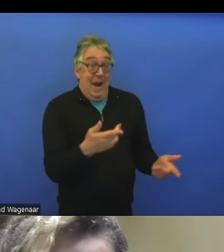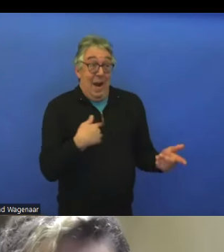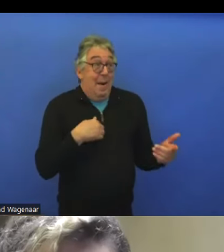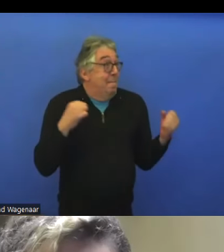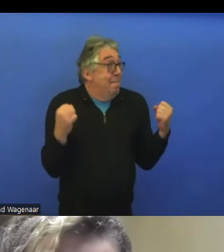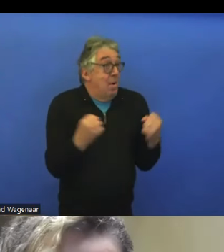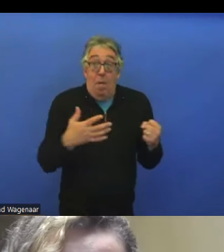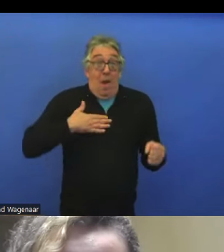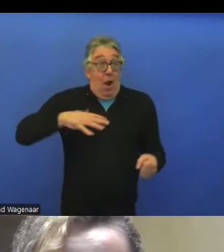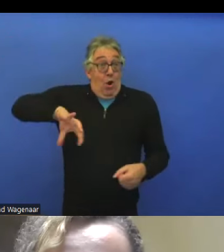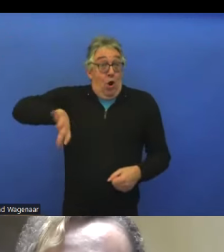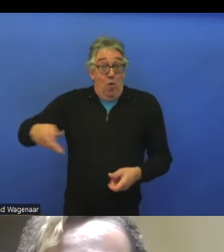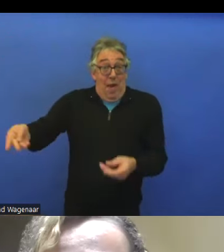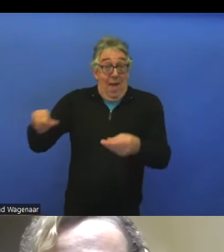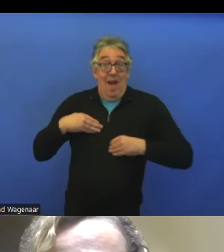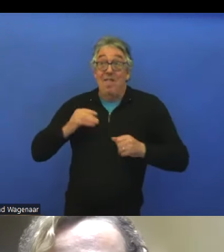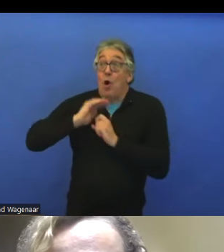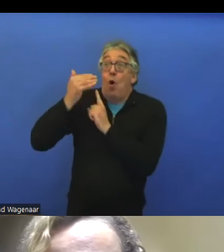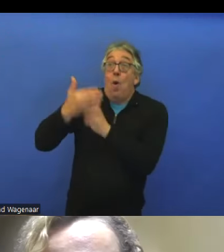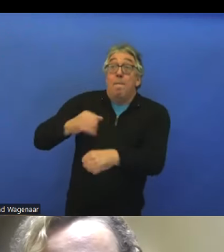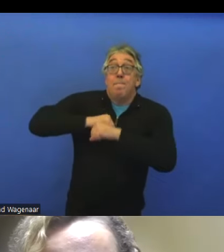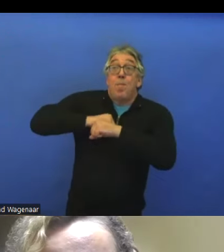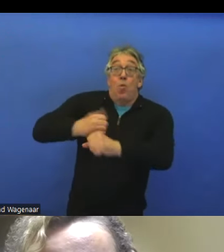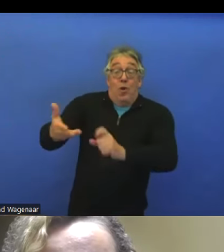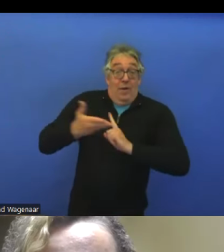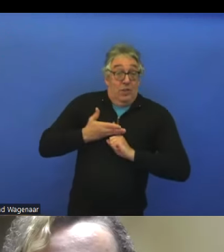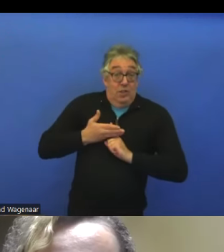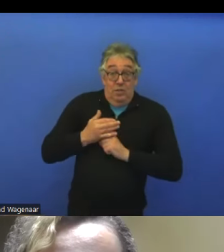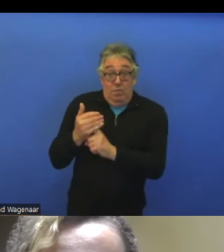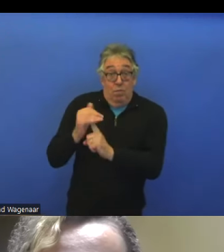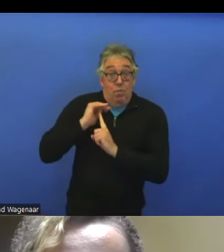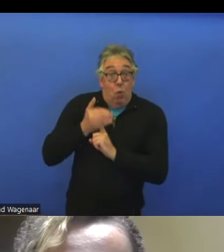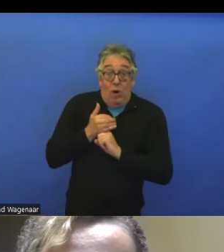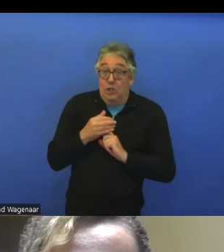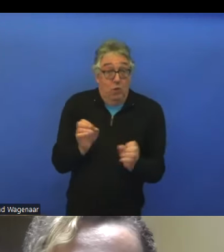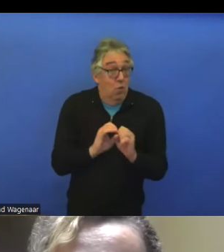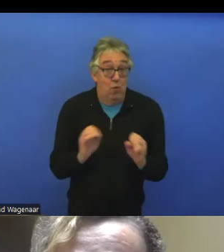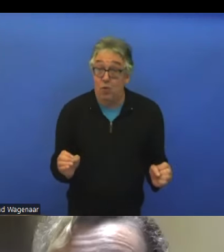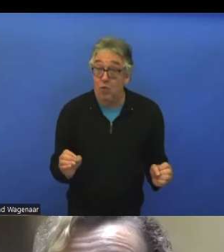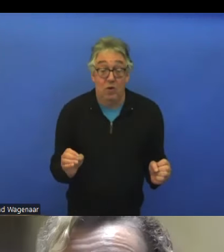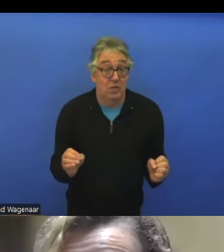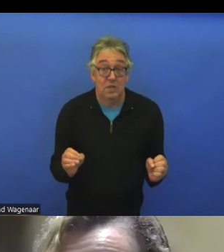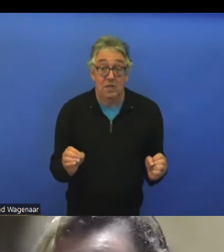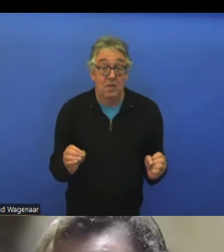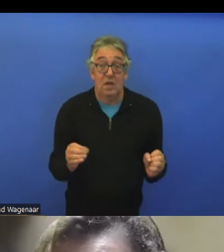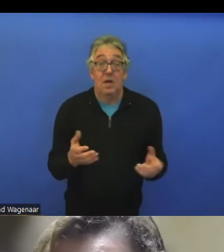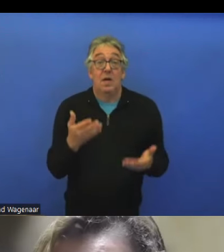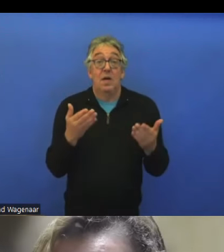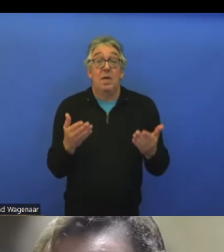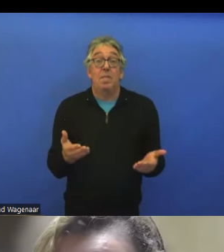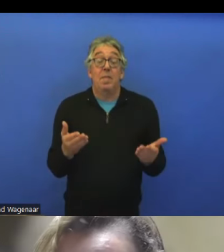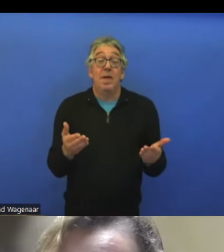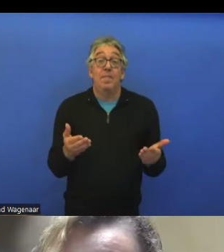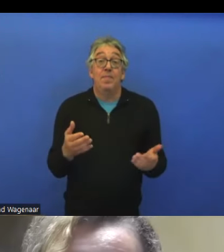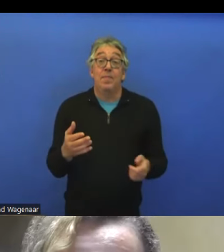their country. Meaning if, for example, they are at risk of persecution from a non-state